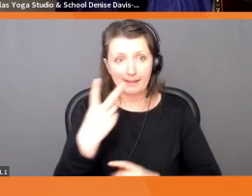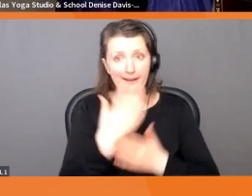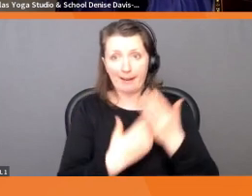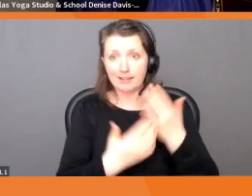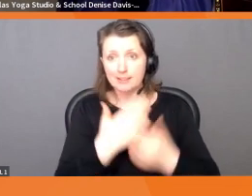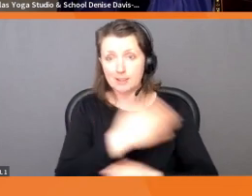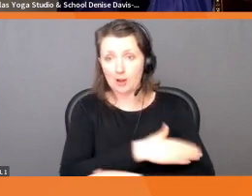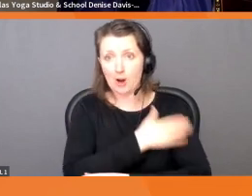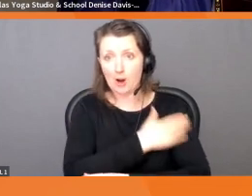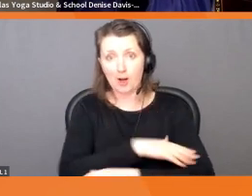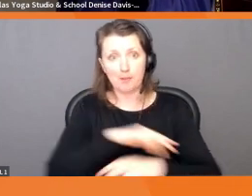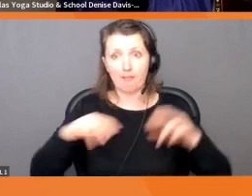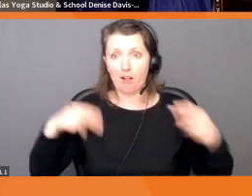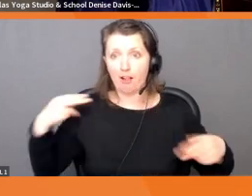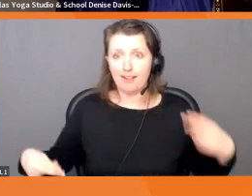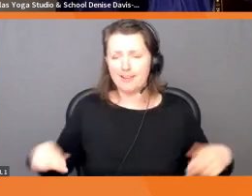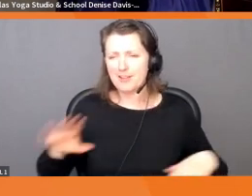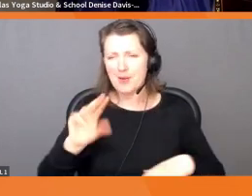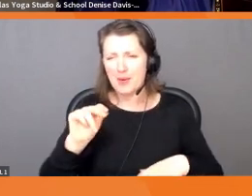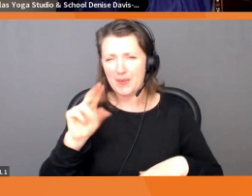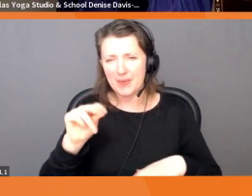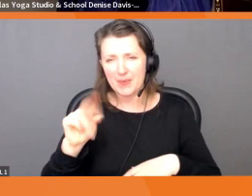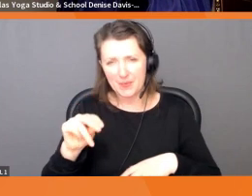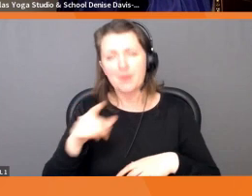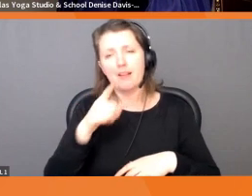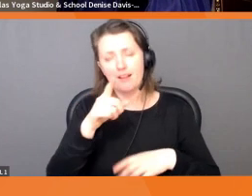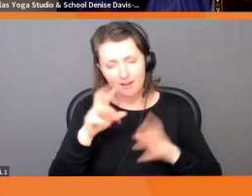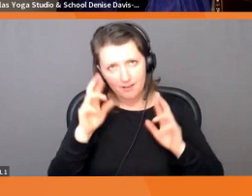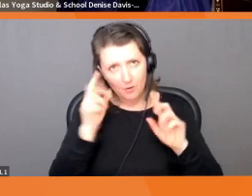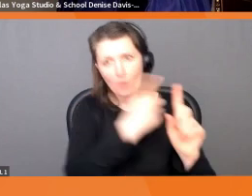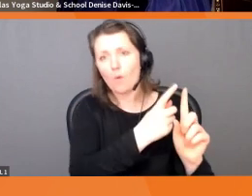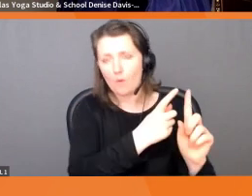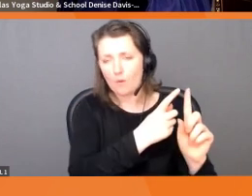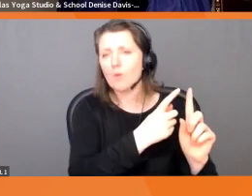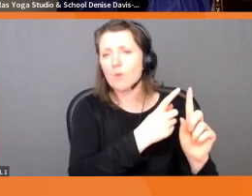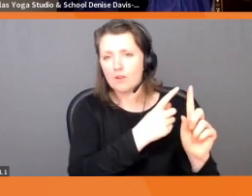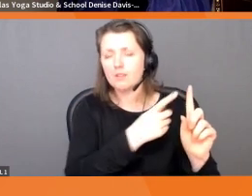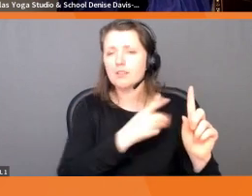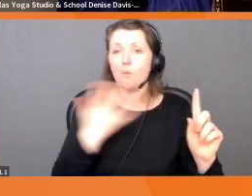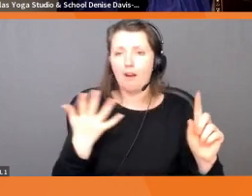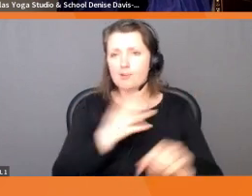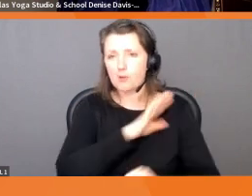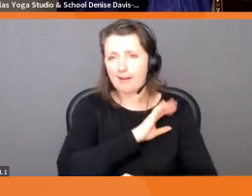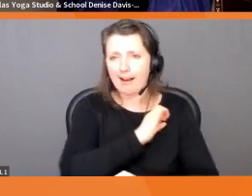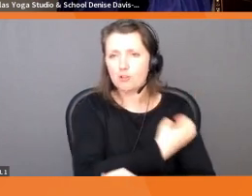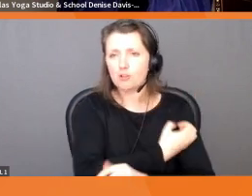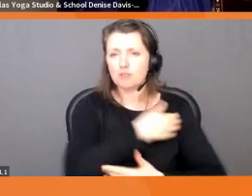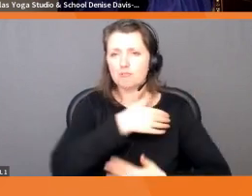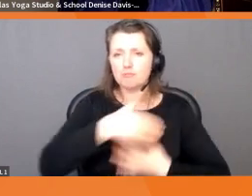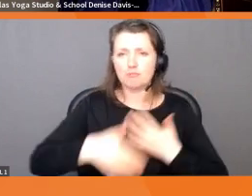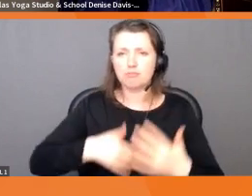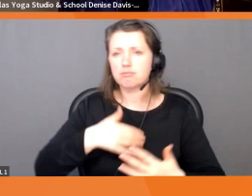hope is that you can actually feel kinesthetically how, where your energy goes, your attention goes, and